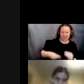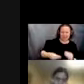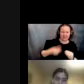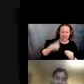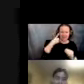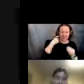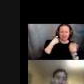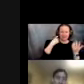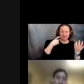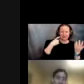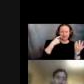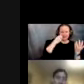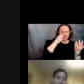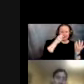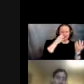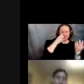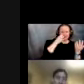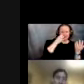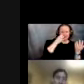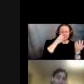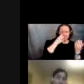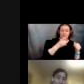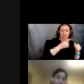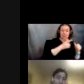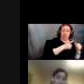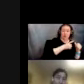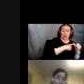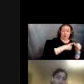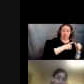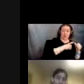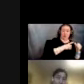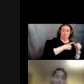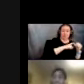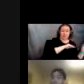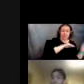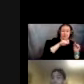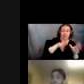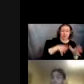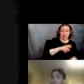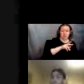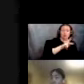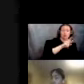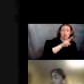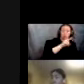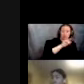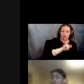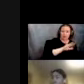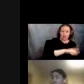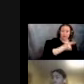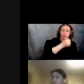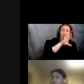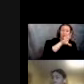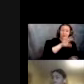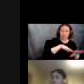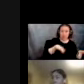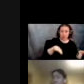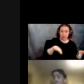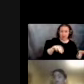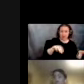even the first immigrants, you know, Kuni's grandkids